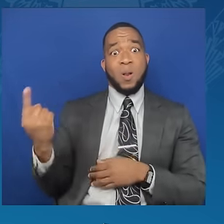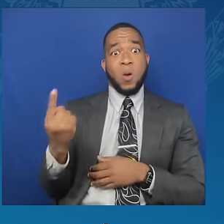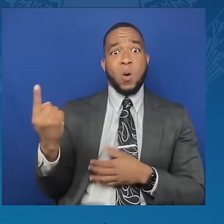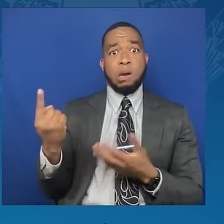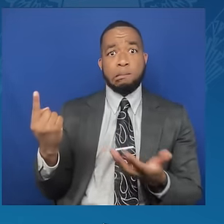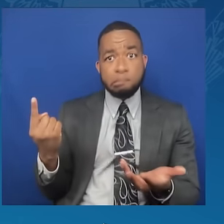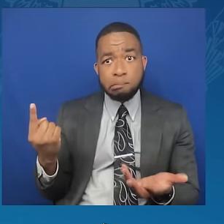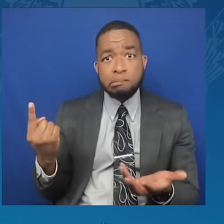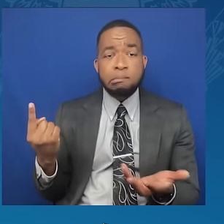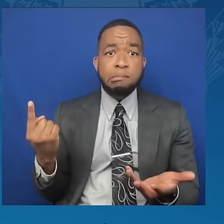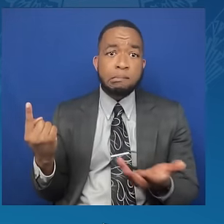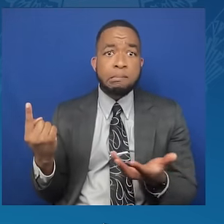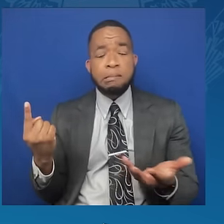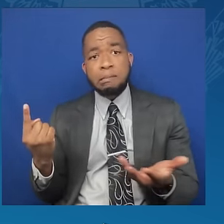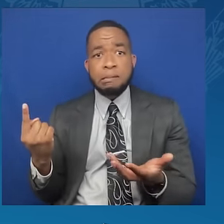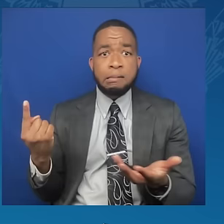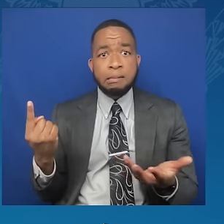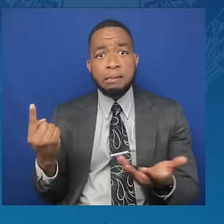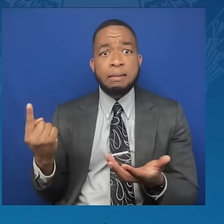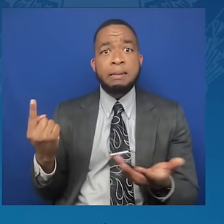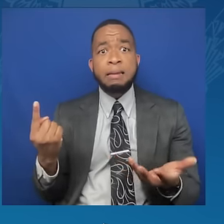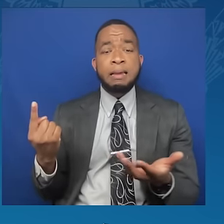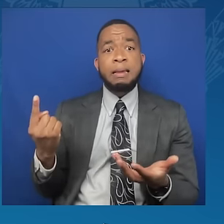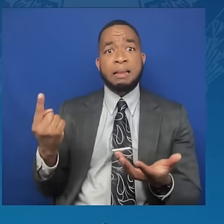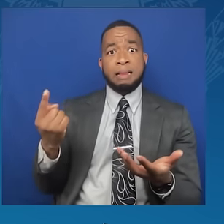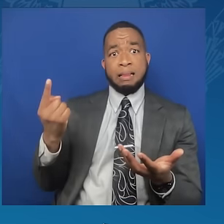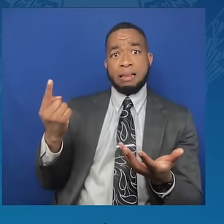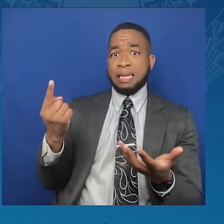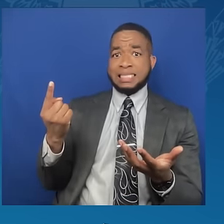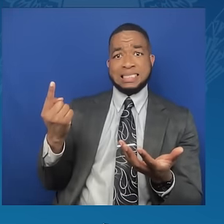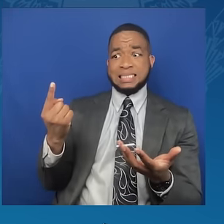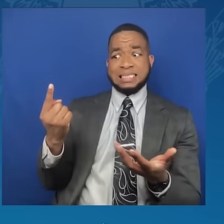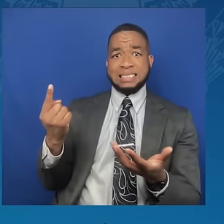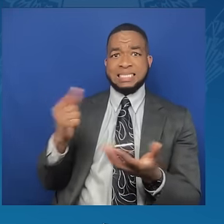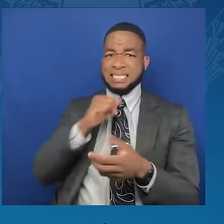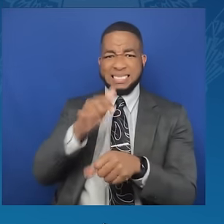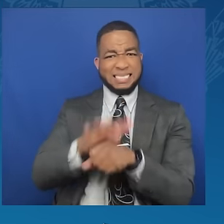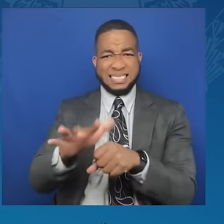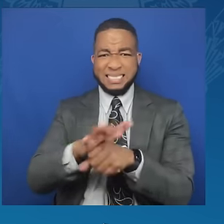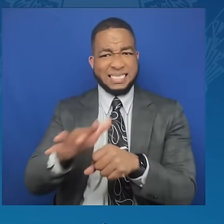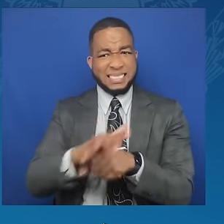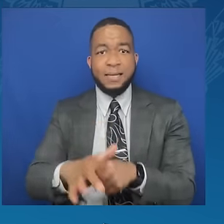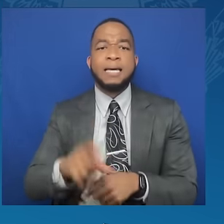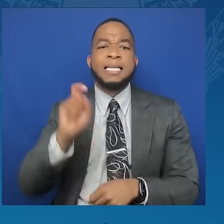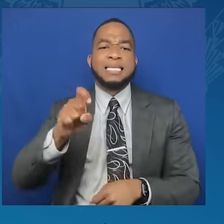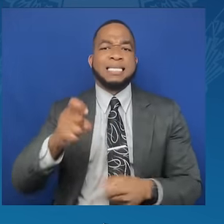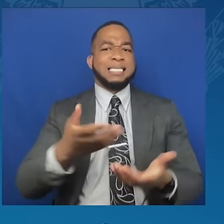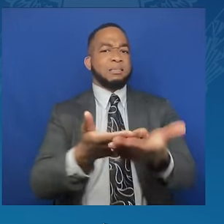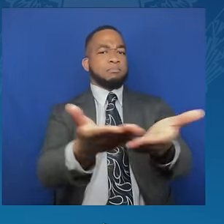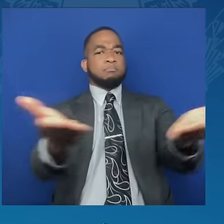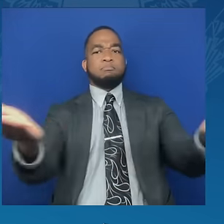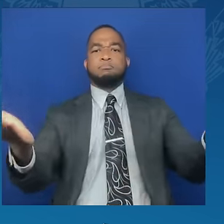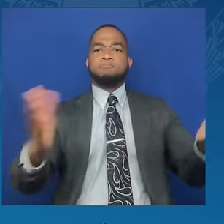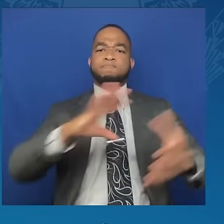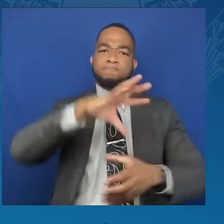Every one of us must stand in the gap and fight and